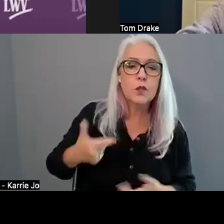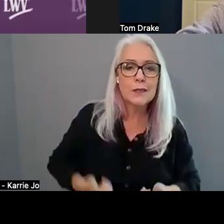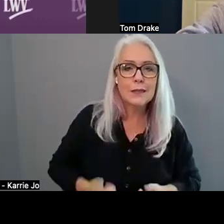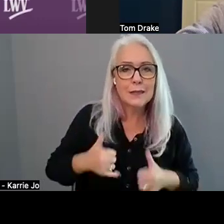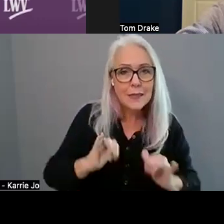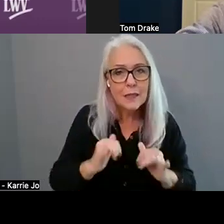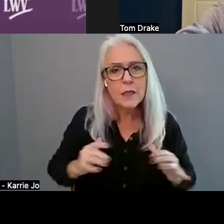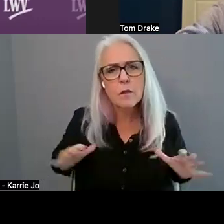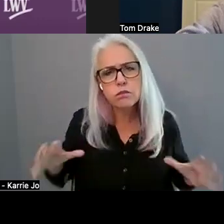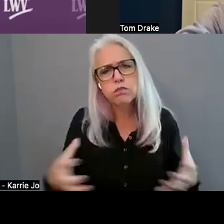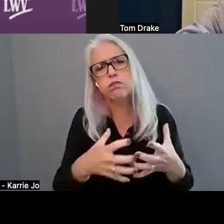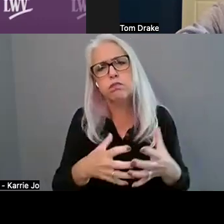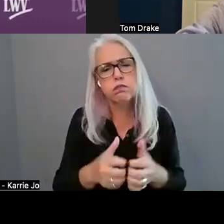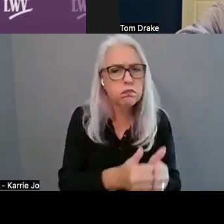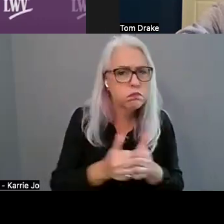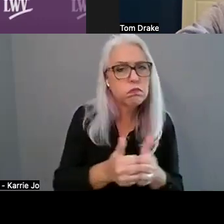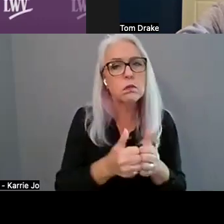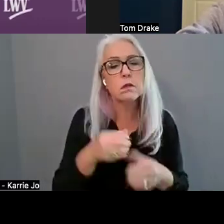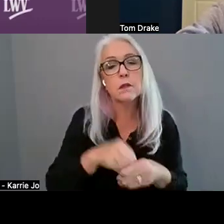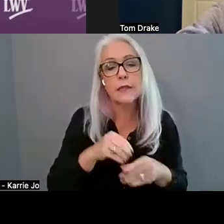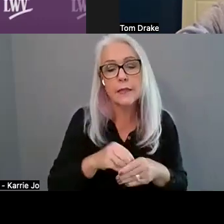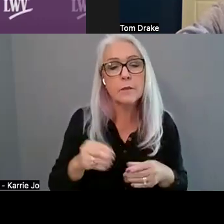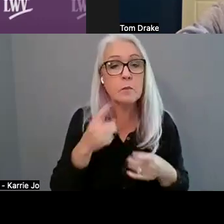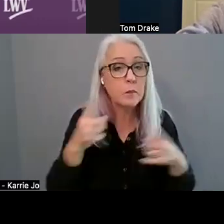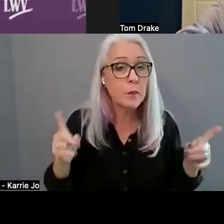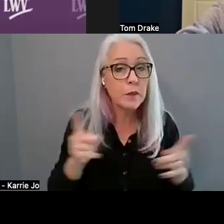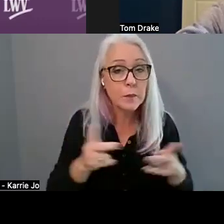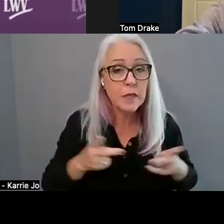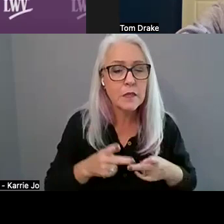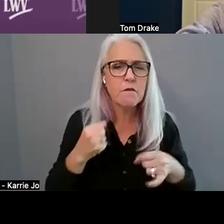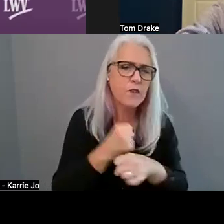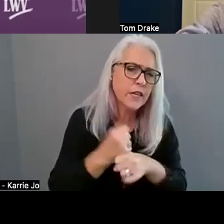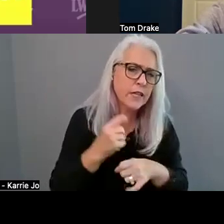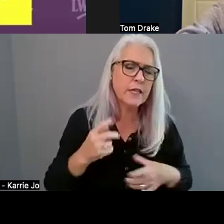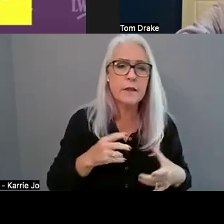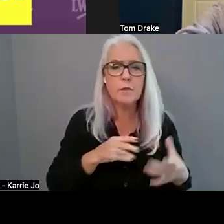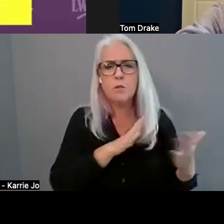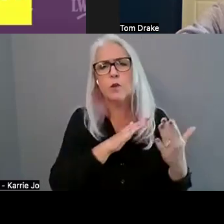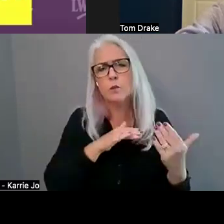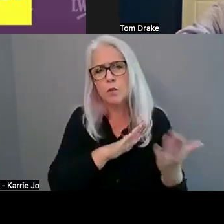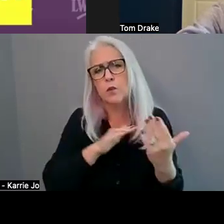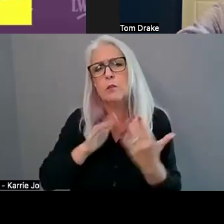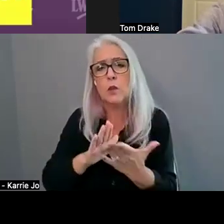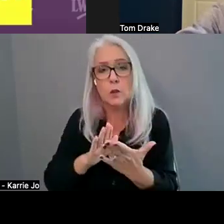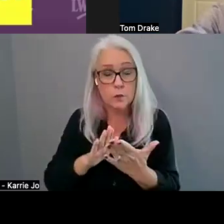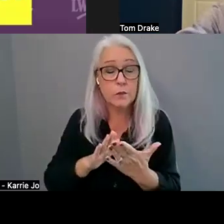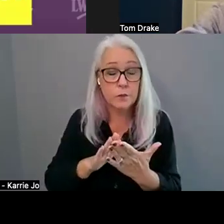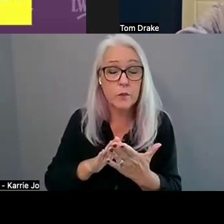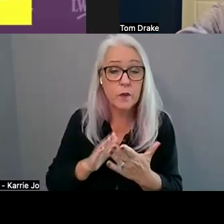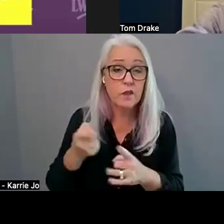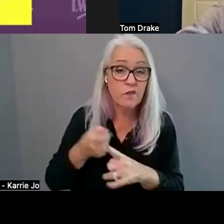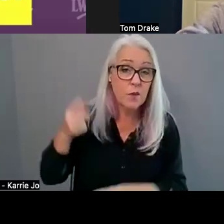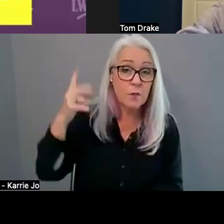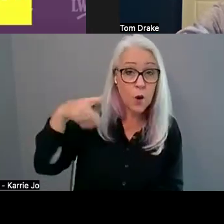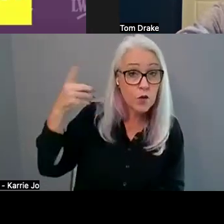and we are still fighting against the diversity and against the wall that's coming at us from Washington,